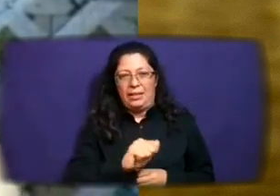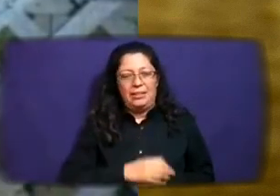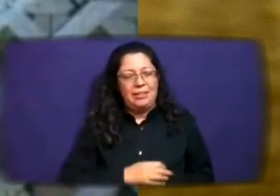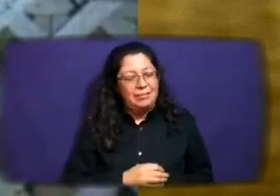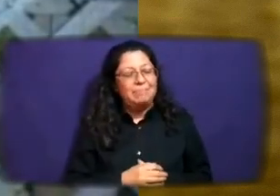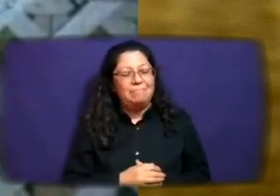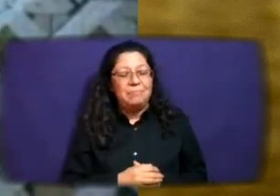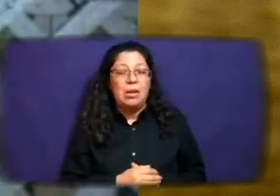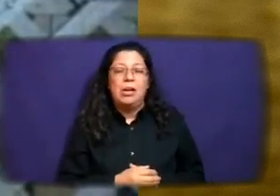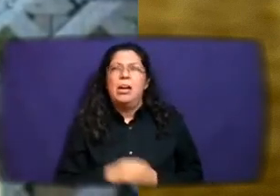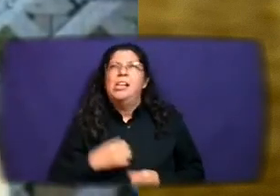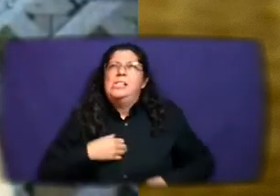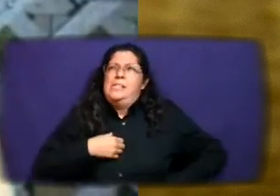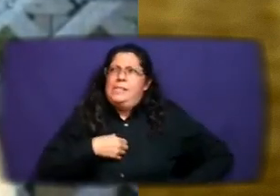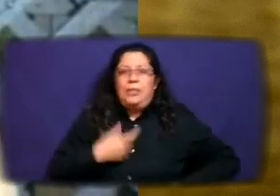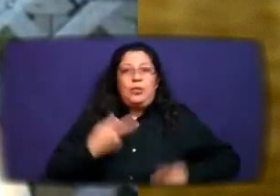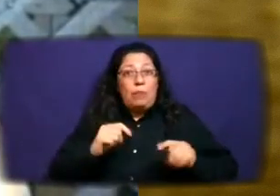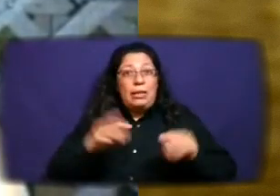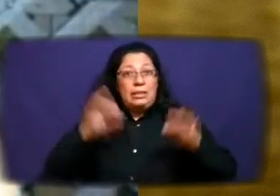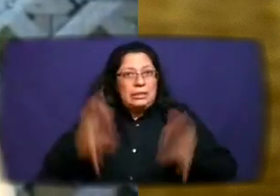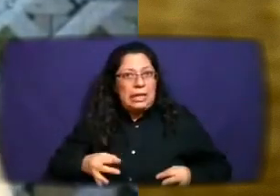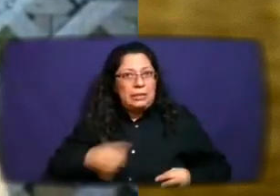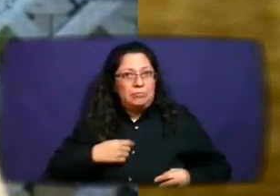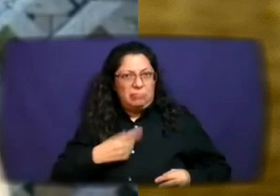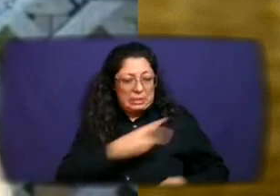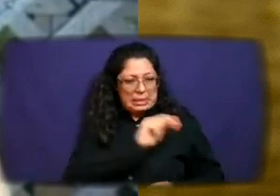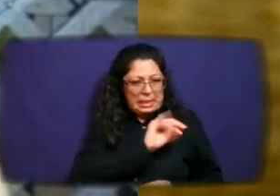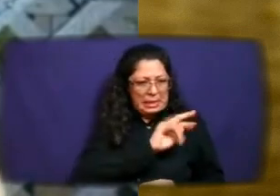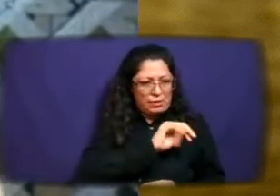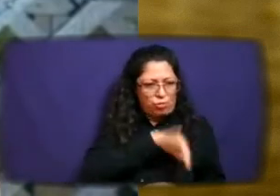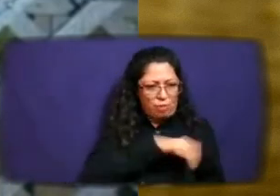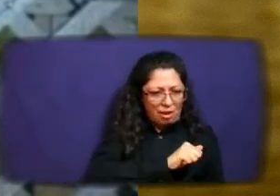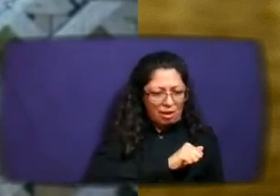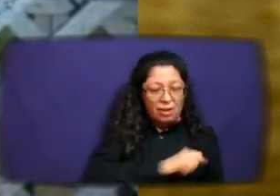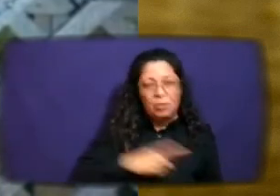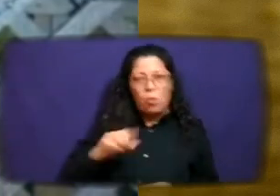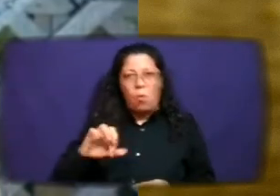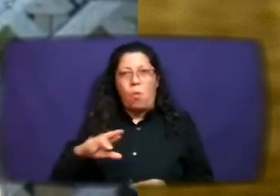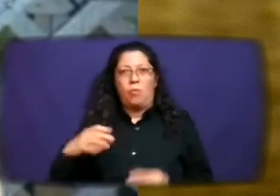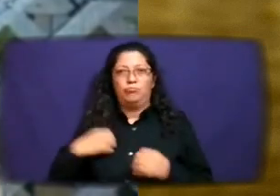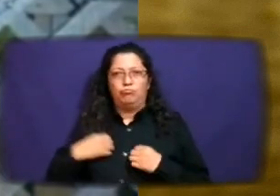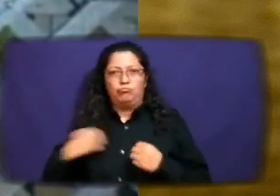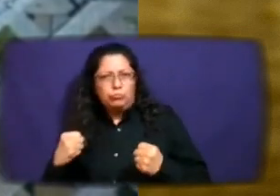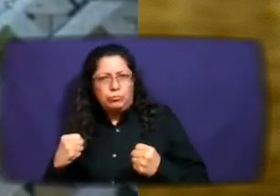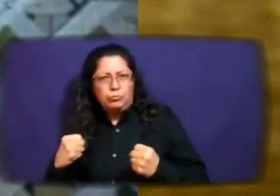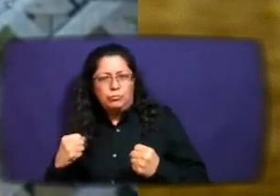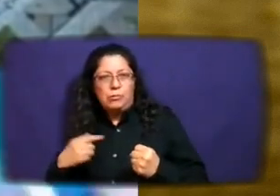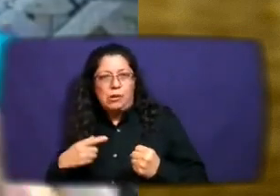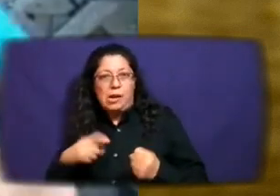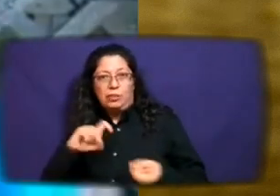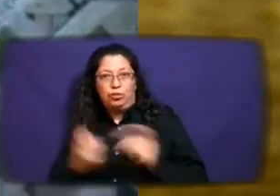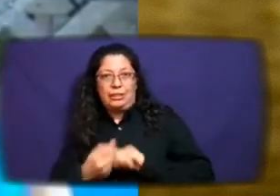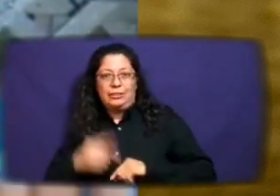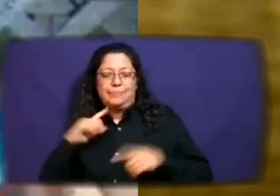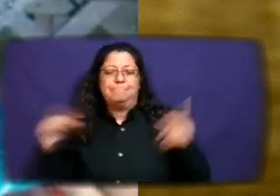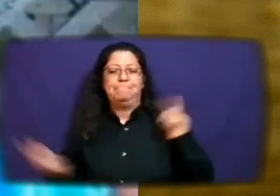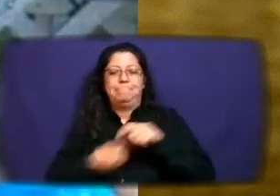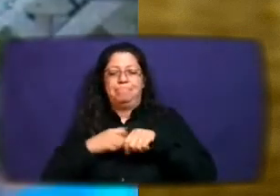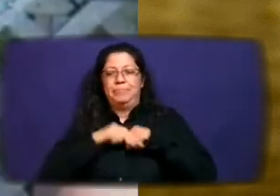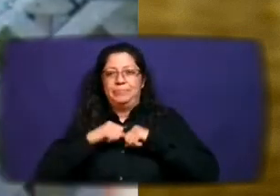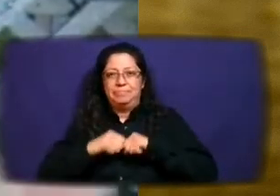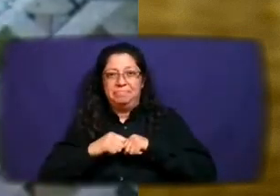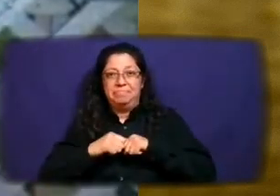He's trying to decide if he wants to be a ninja or a warrior, changing his bandana from face to